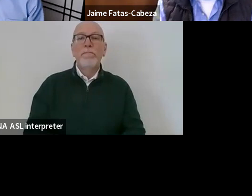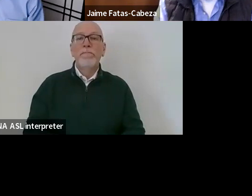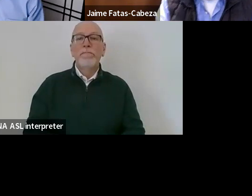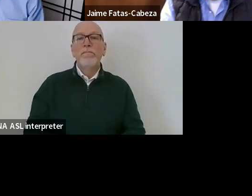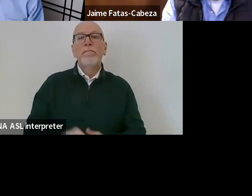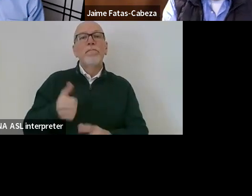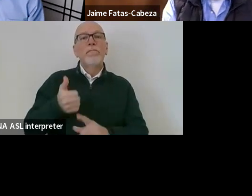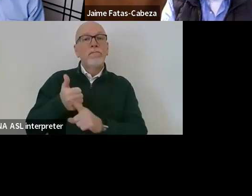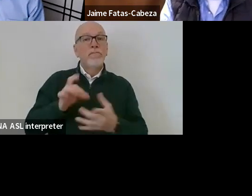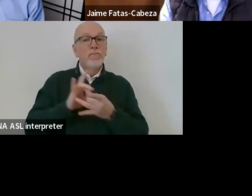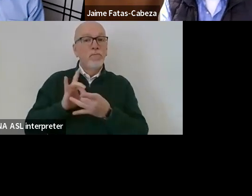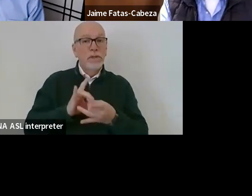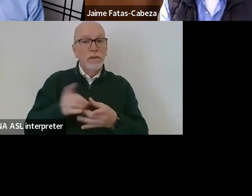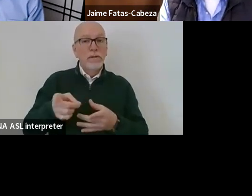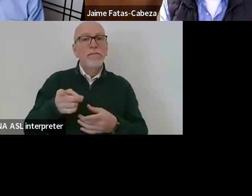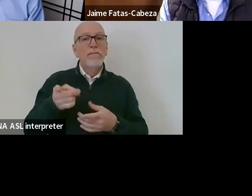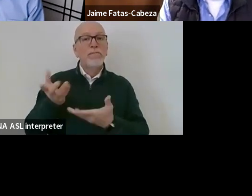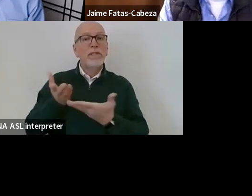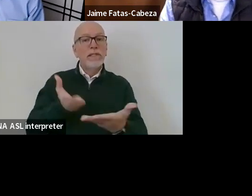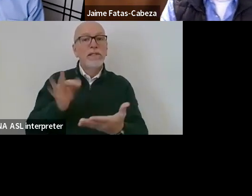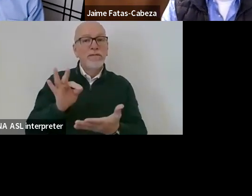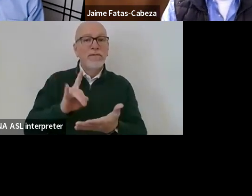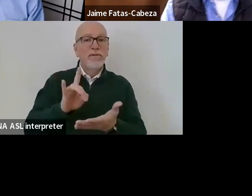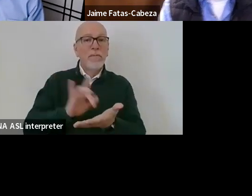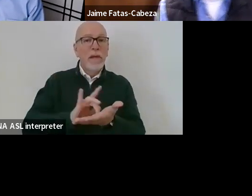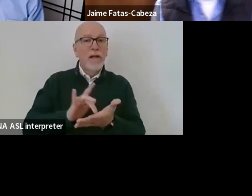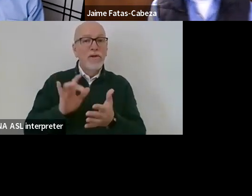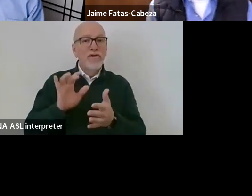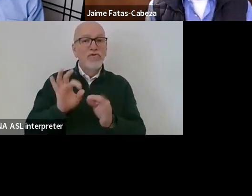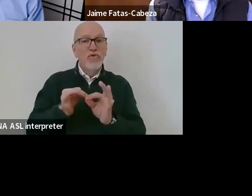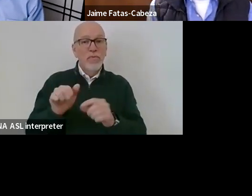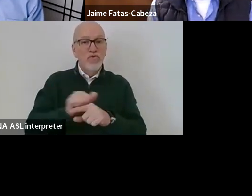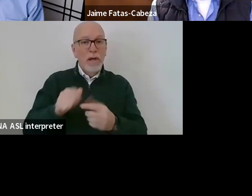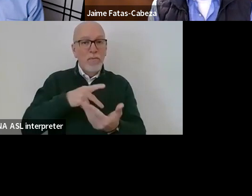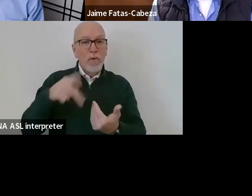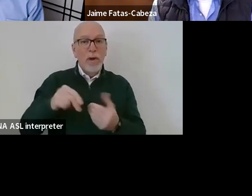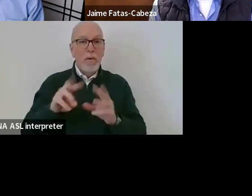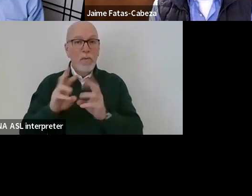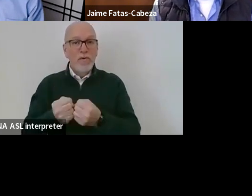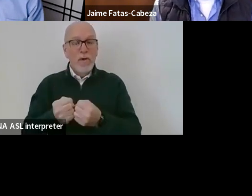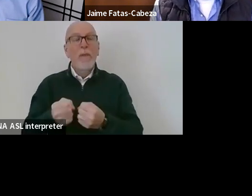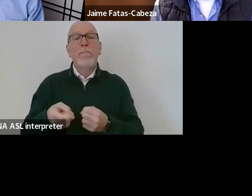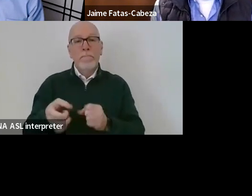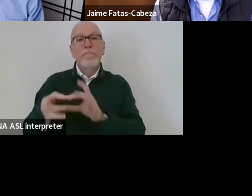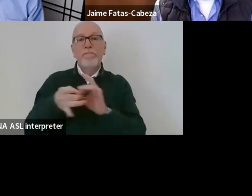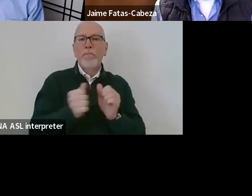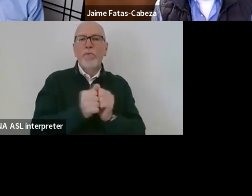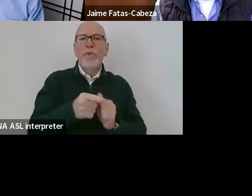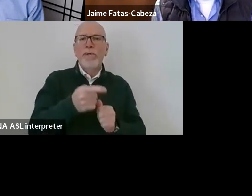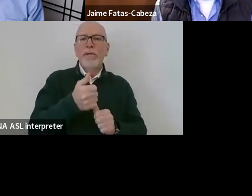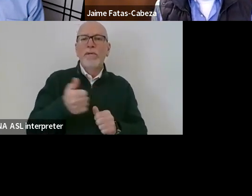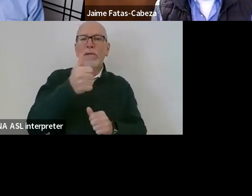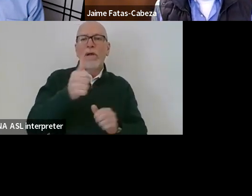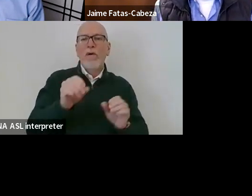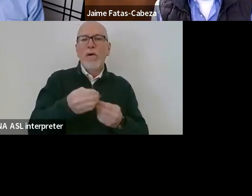She coordinates the delivery of medical interpreter training programs and workshops in collaboration with the Executive Office